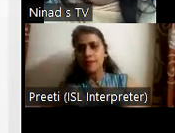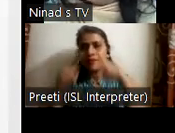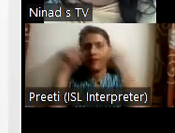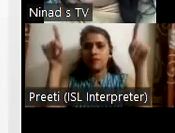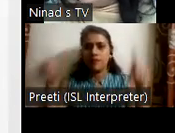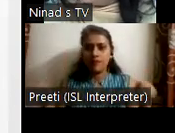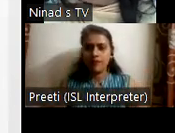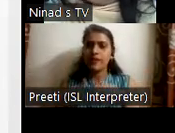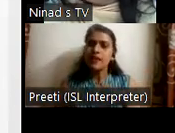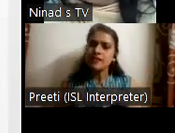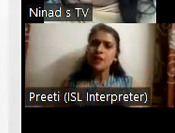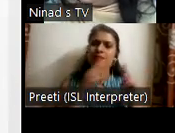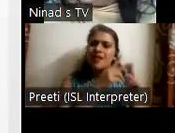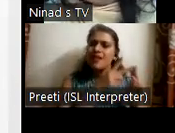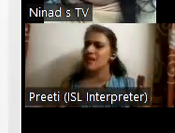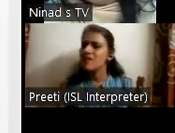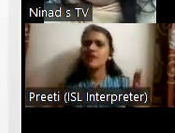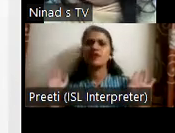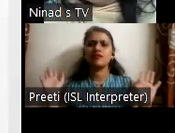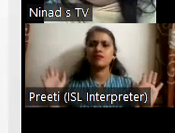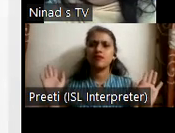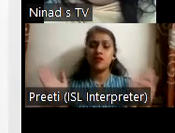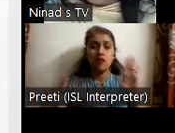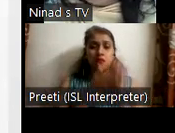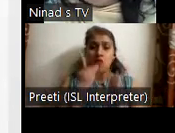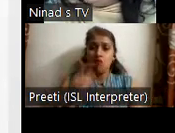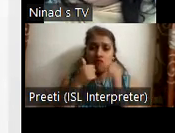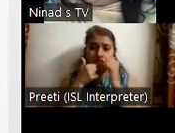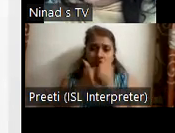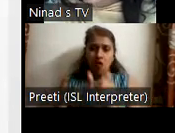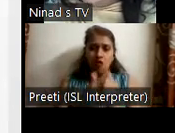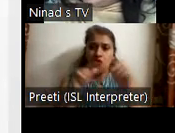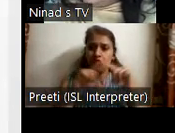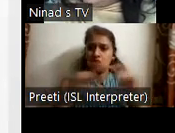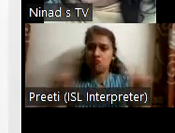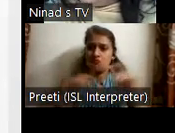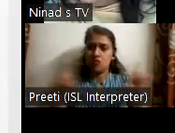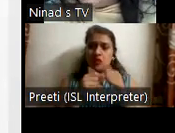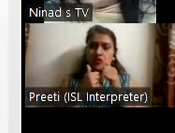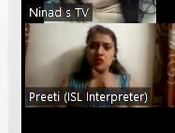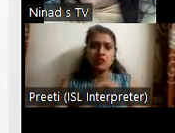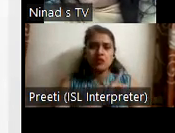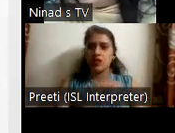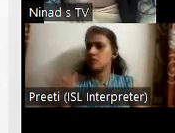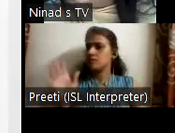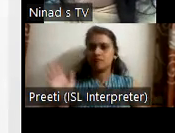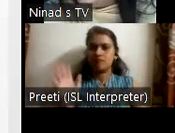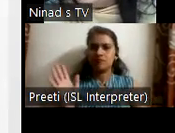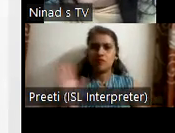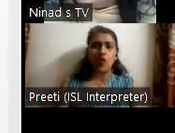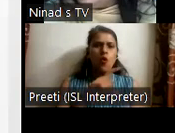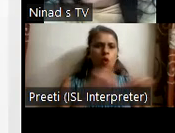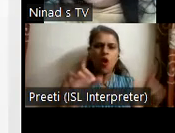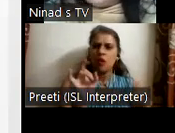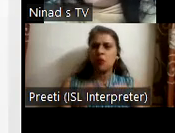exists, the circle brick also exists, the triangle bricks also exist. If then you say no, triangles ko nikalo bhai, thodi toot gayi,